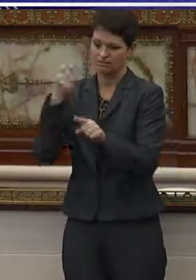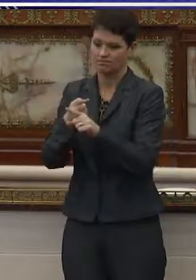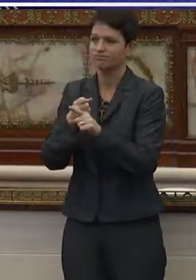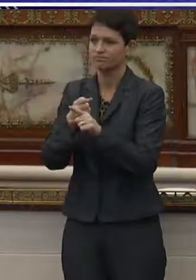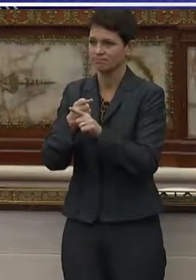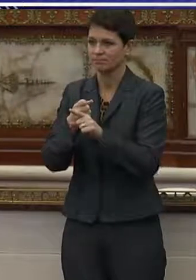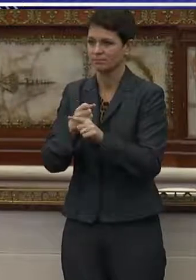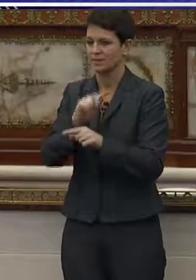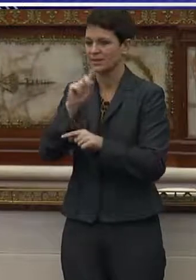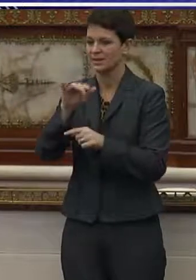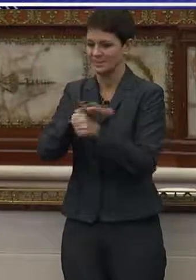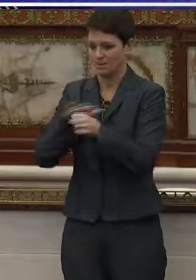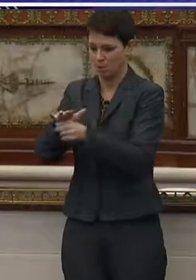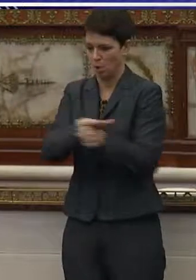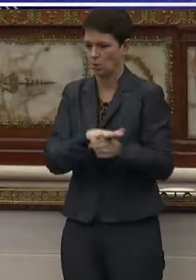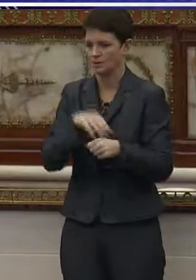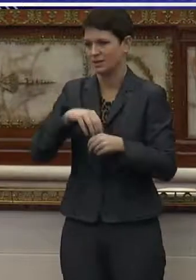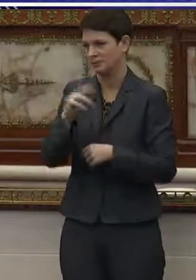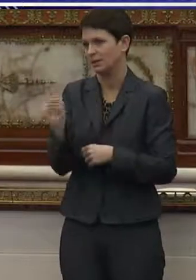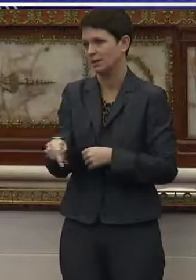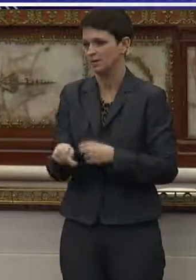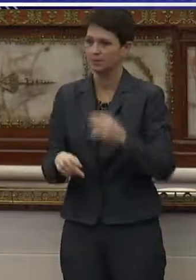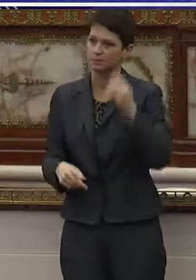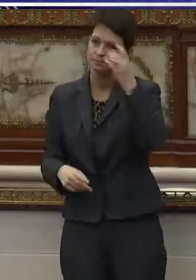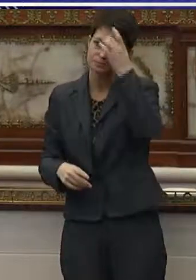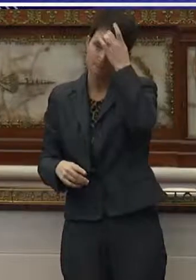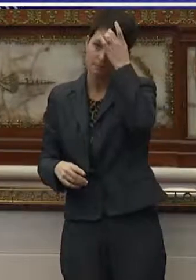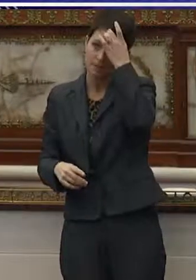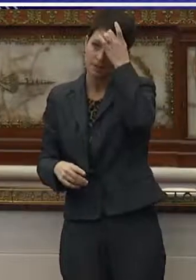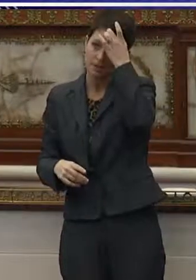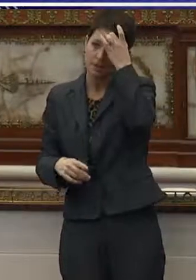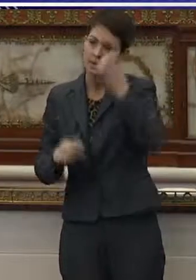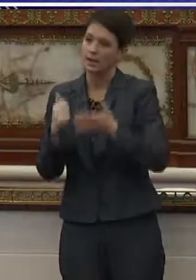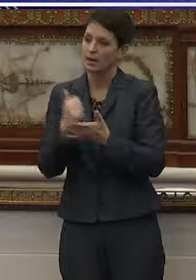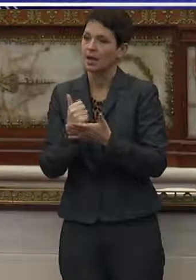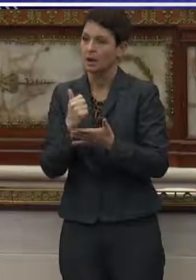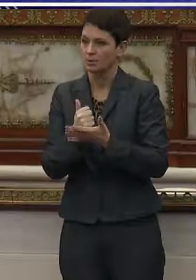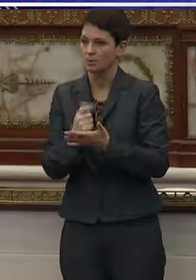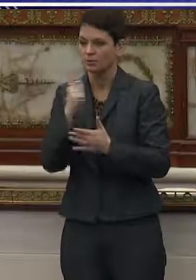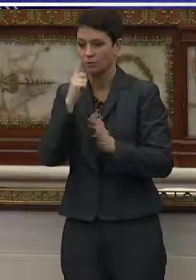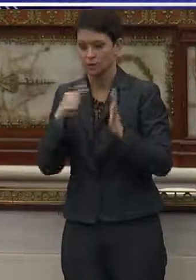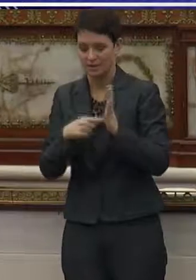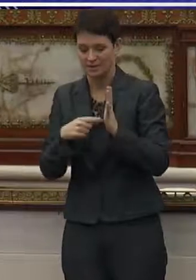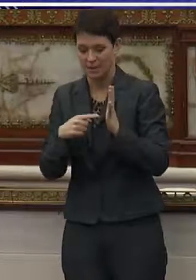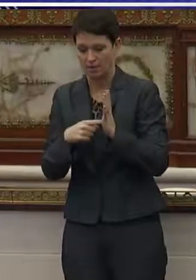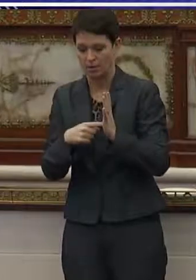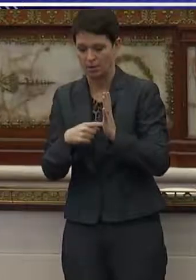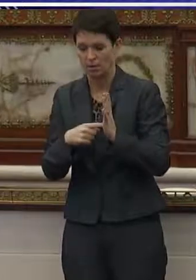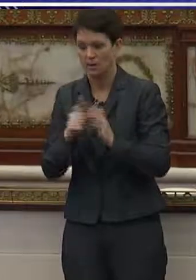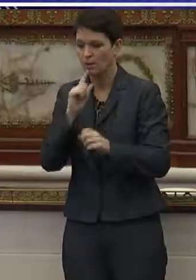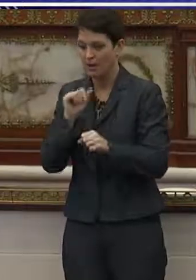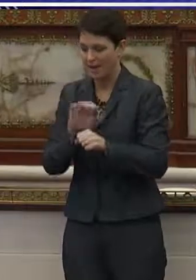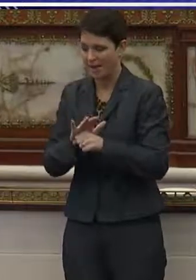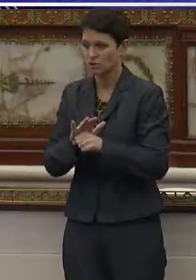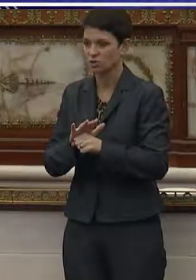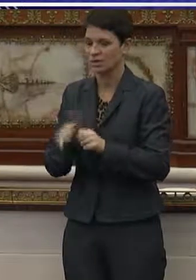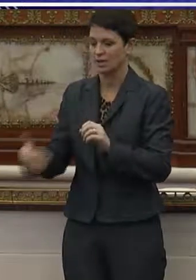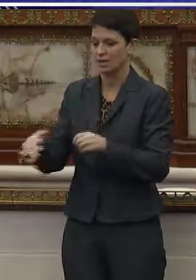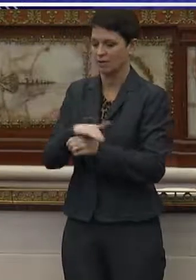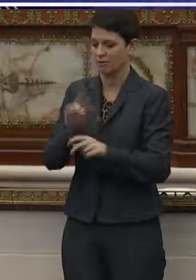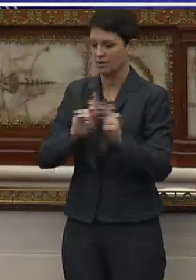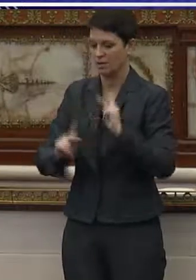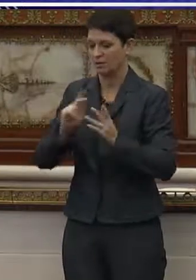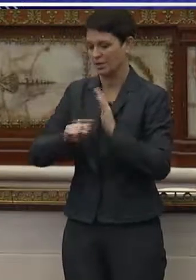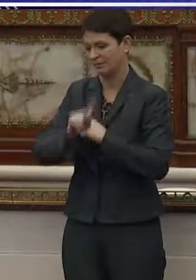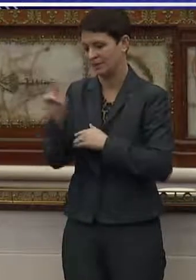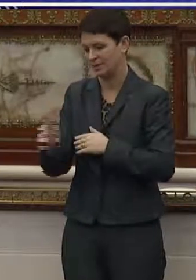codes in Philadelphia. And it helps to ensure, for example, that we're actually covering Philadelphians. I know